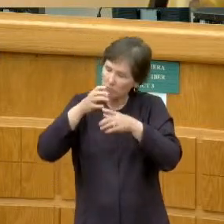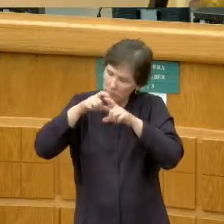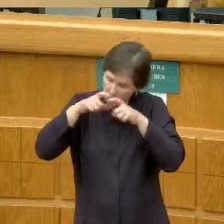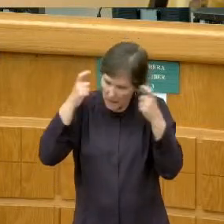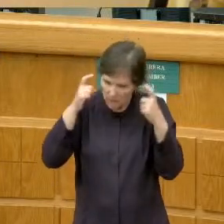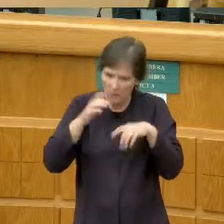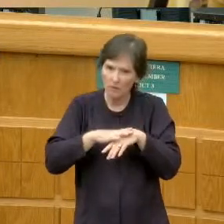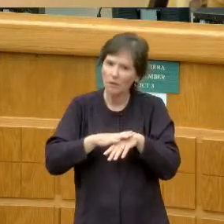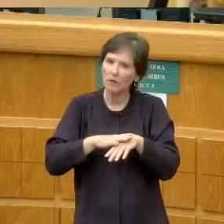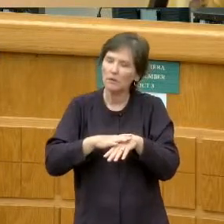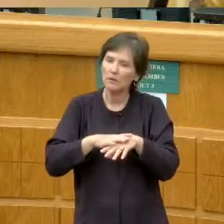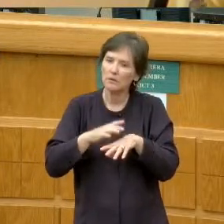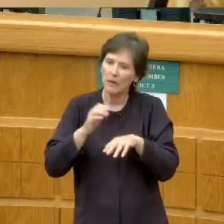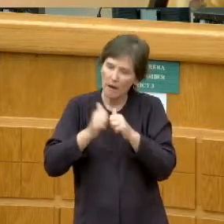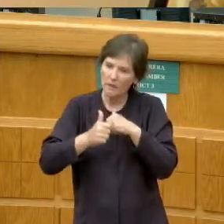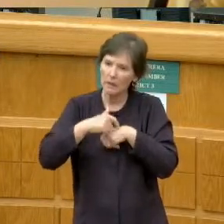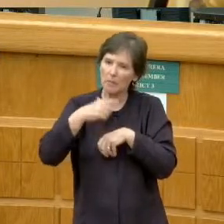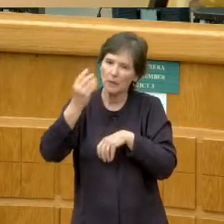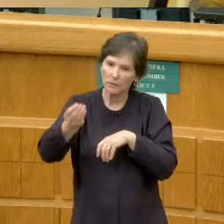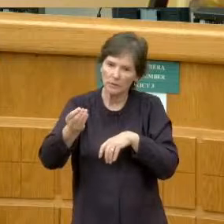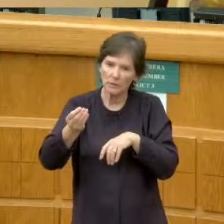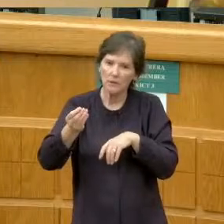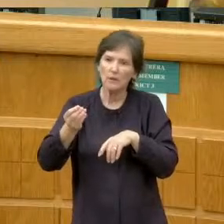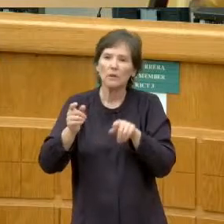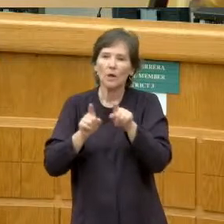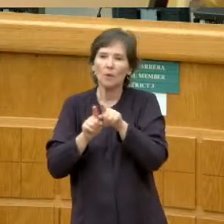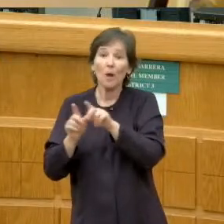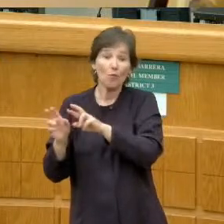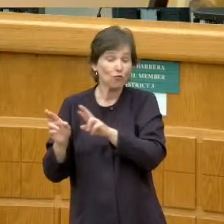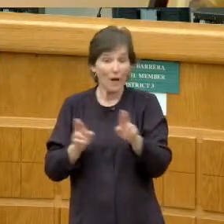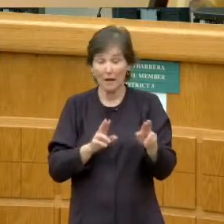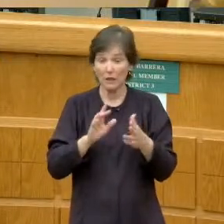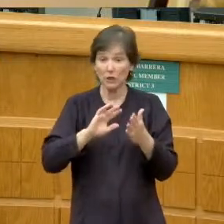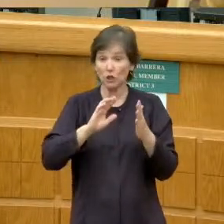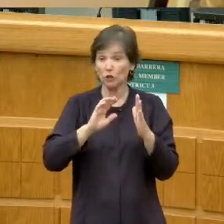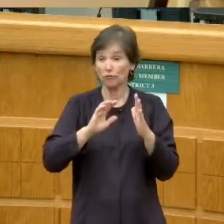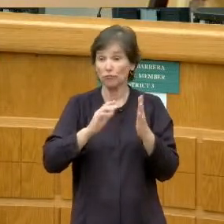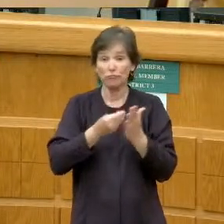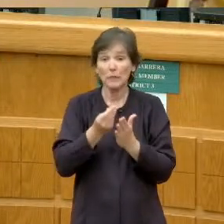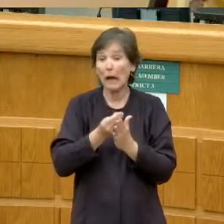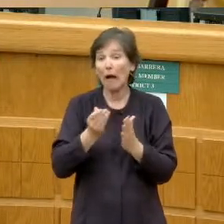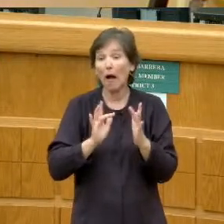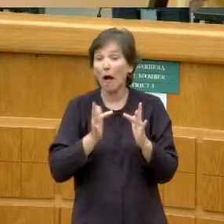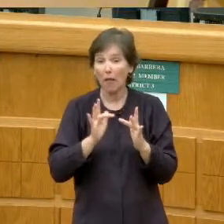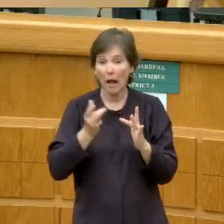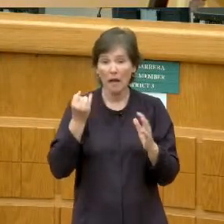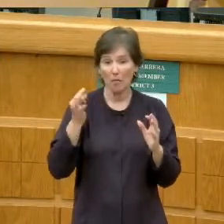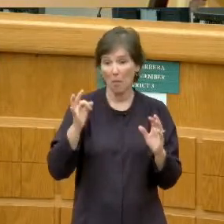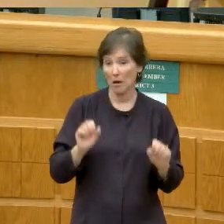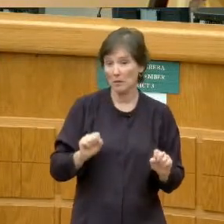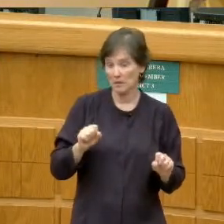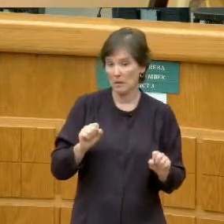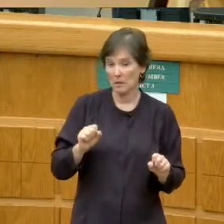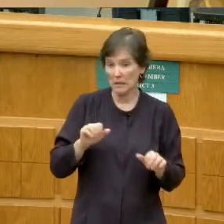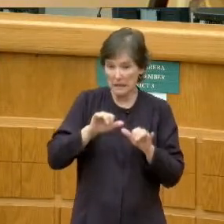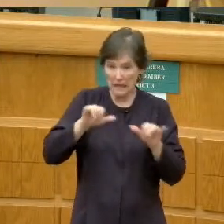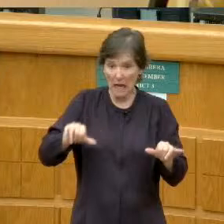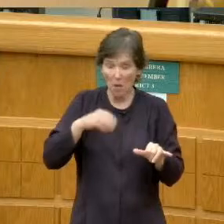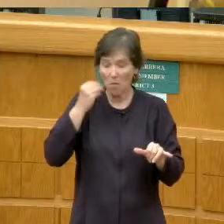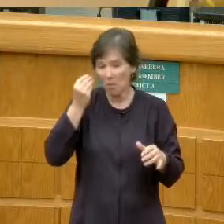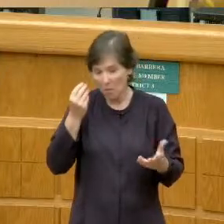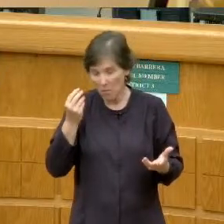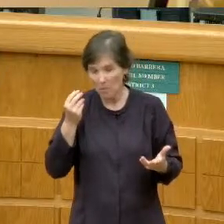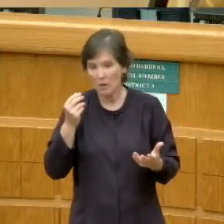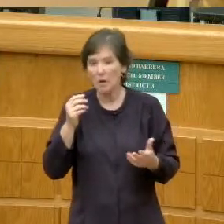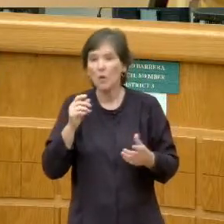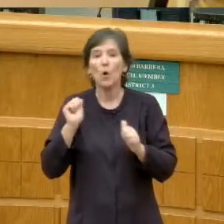school aisles, or better yet, ready to shop online for school supplies. Let's all be ready to do our part to stop